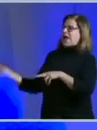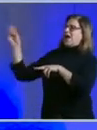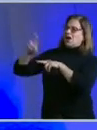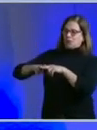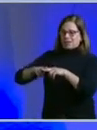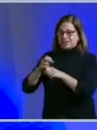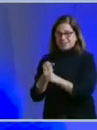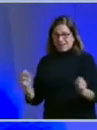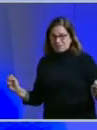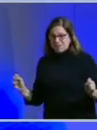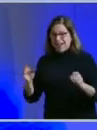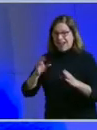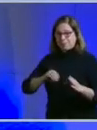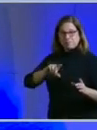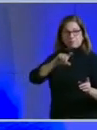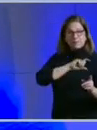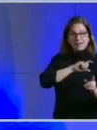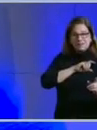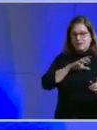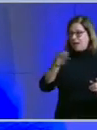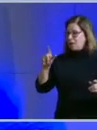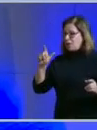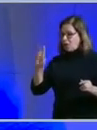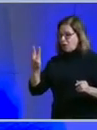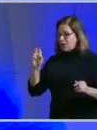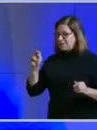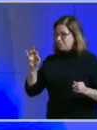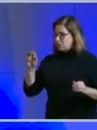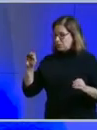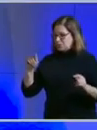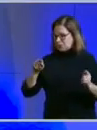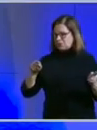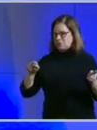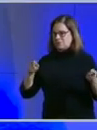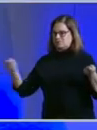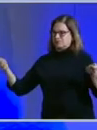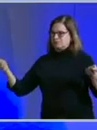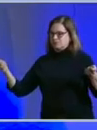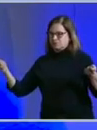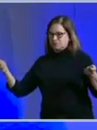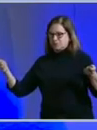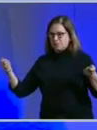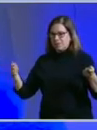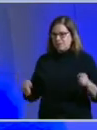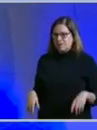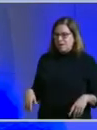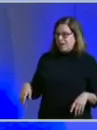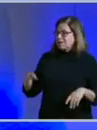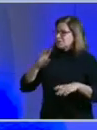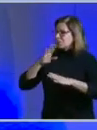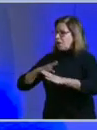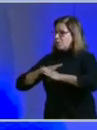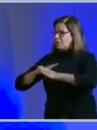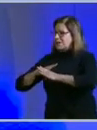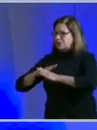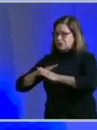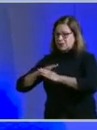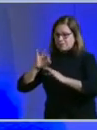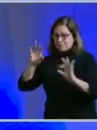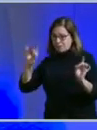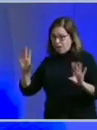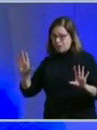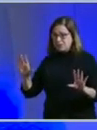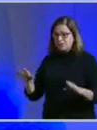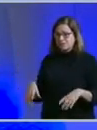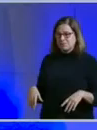enforcement response. But tonight we're going to talk more linearly, starting with prevention and moving through law enforcement and how we cope